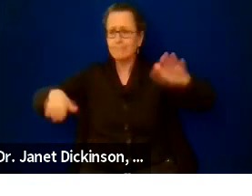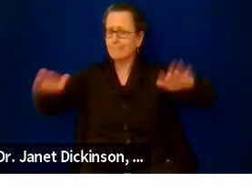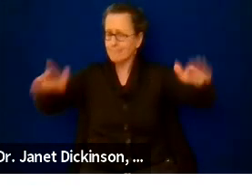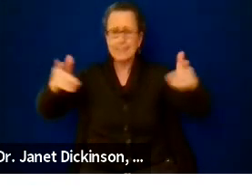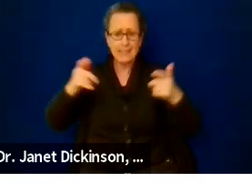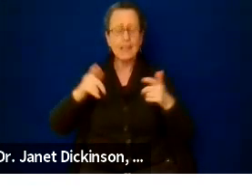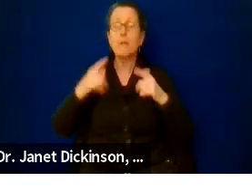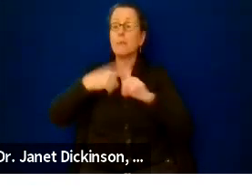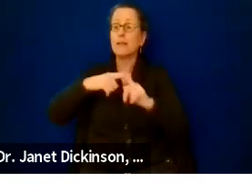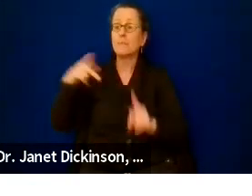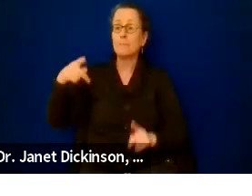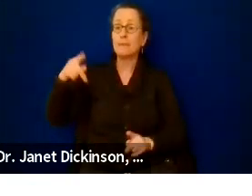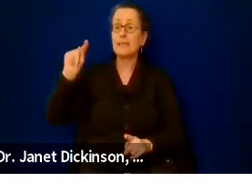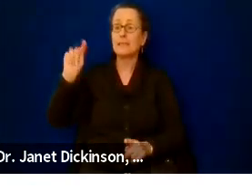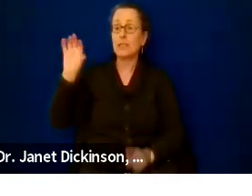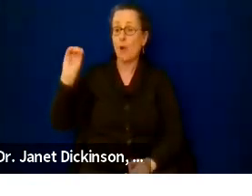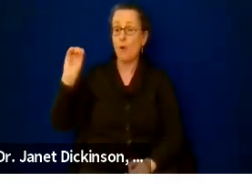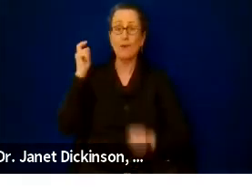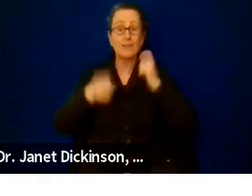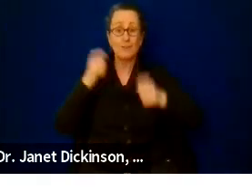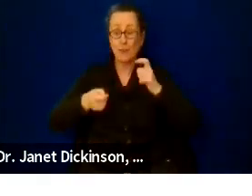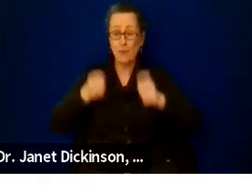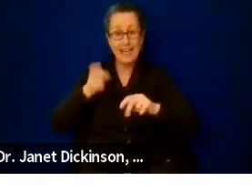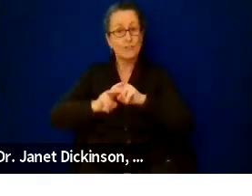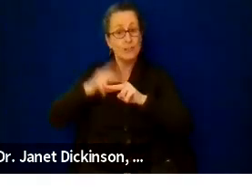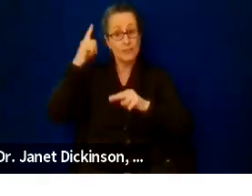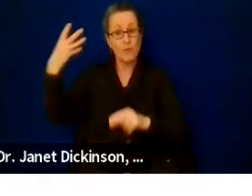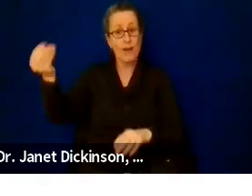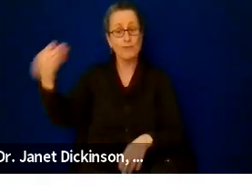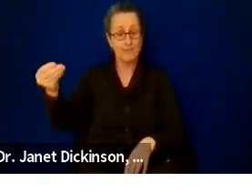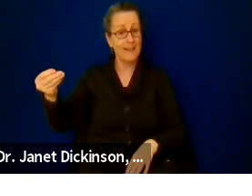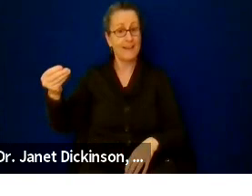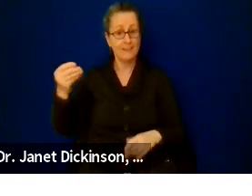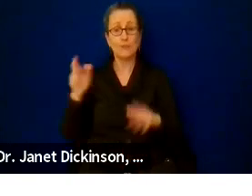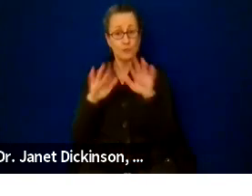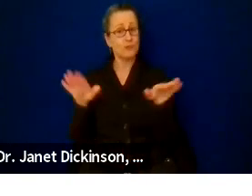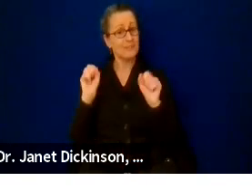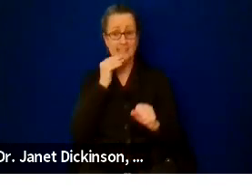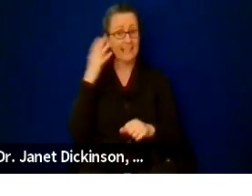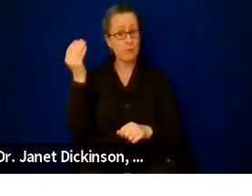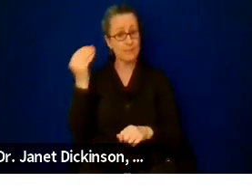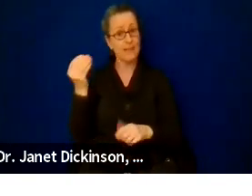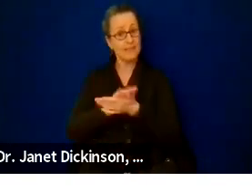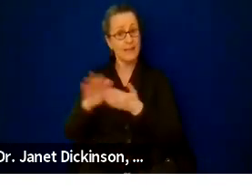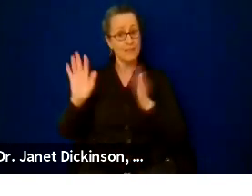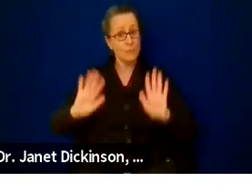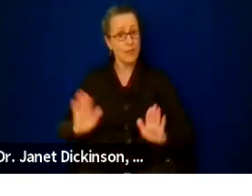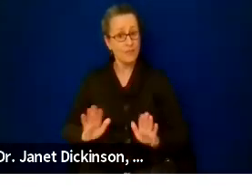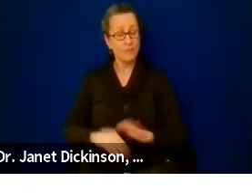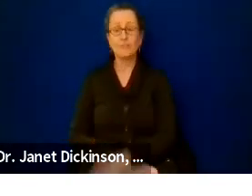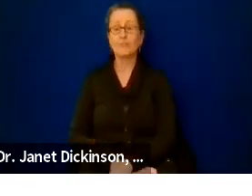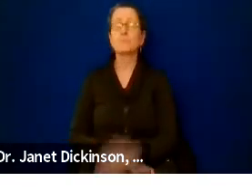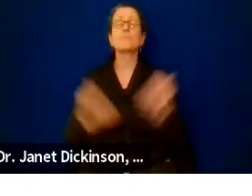donated nice lawn chairs for the kids to enjoy the outdoors. Oh, that's terrific.